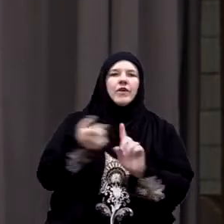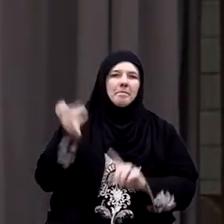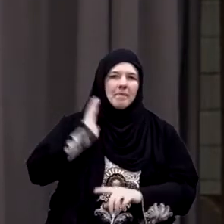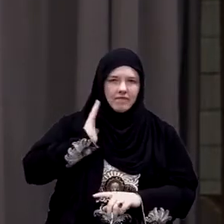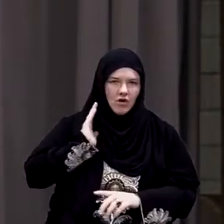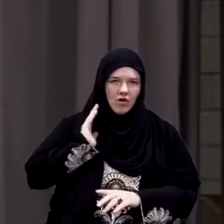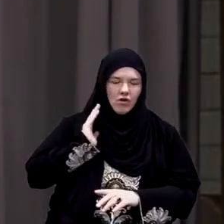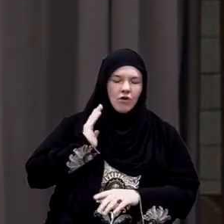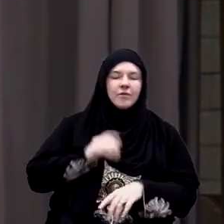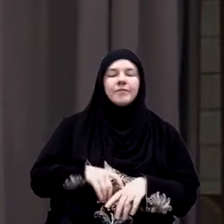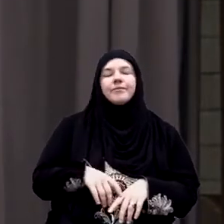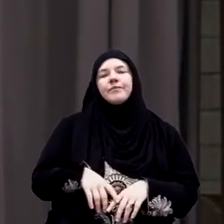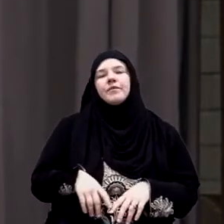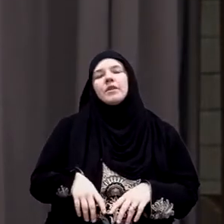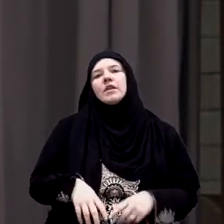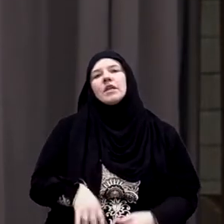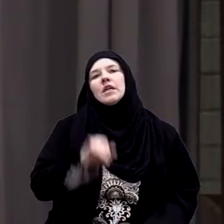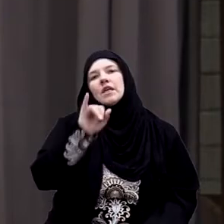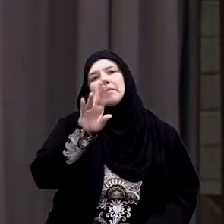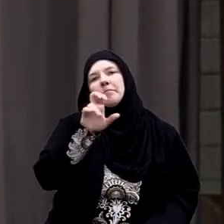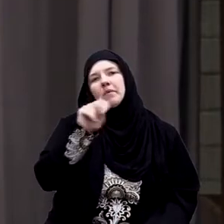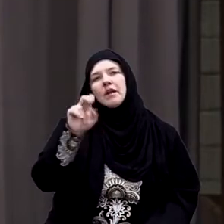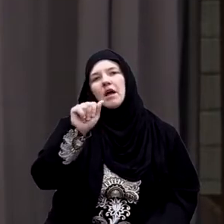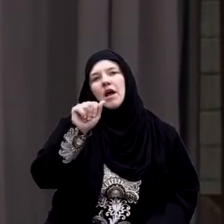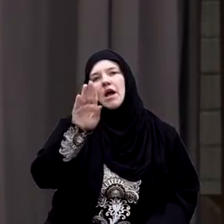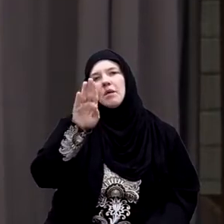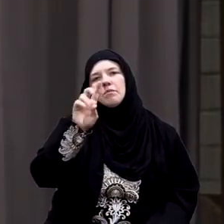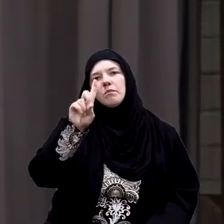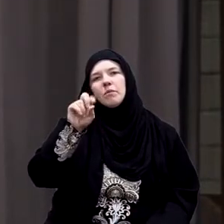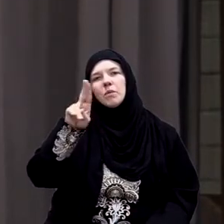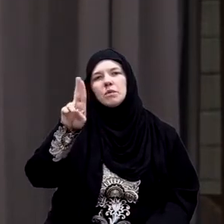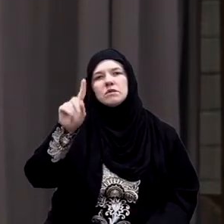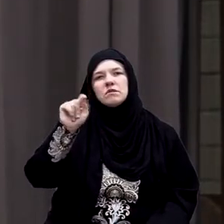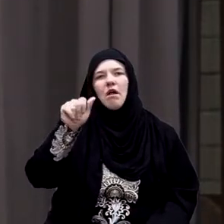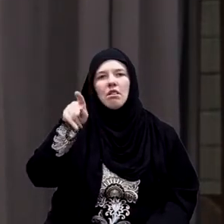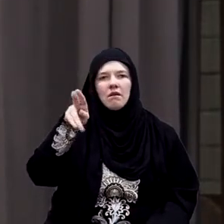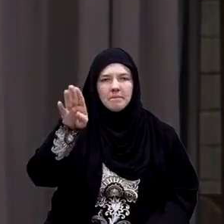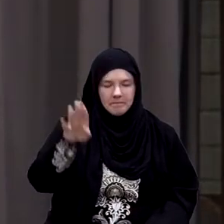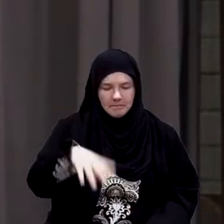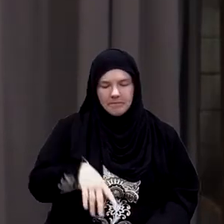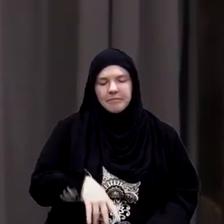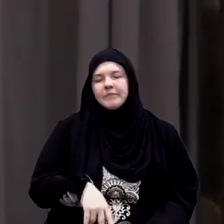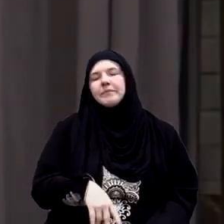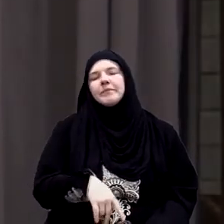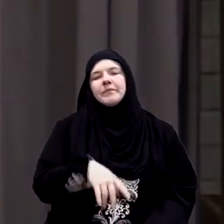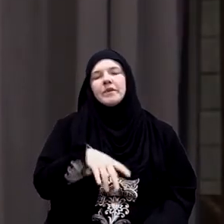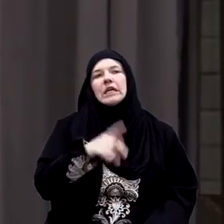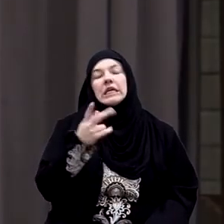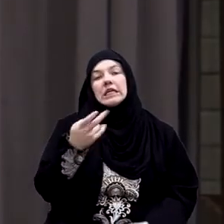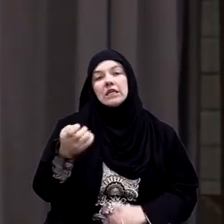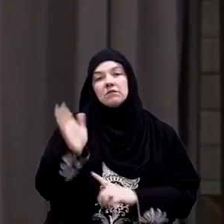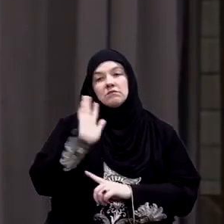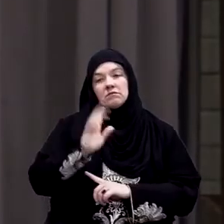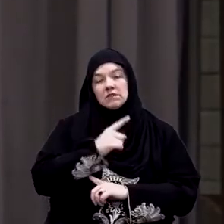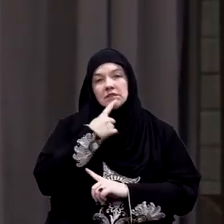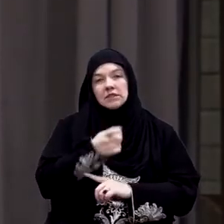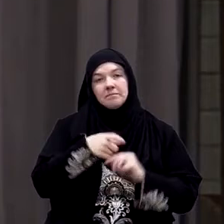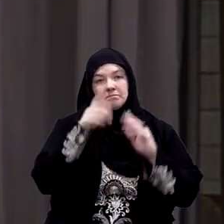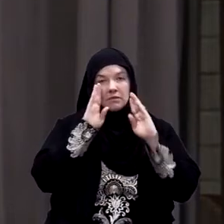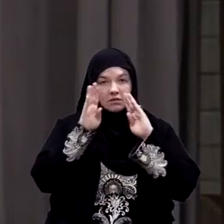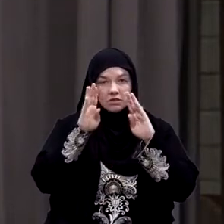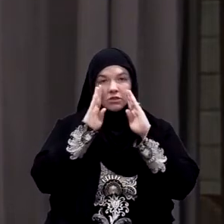First of all, Ali ibn Abi Talib, radiallahu anhu arda, he used to say, pay